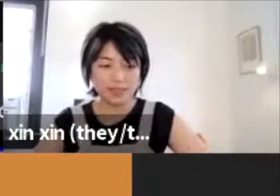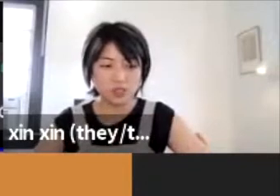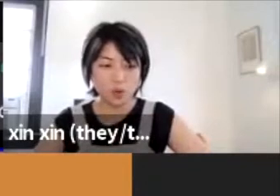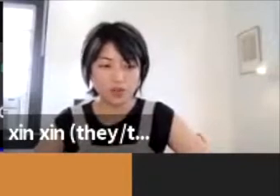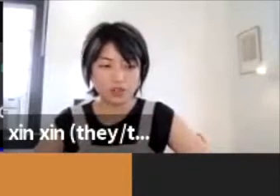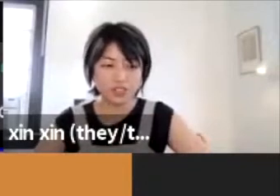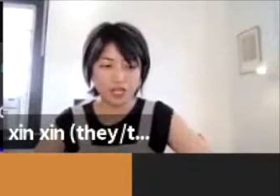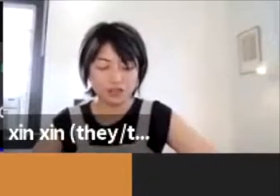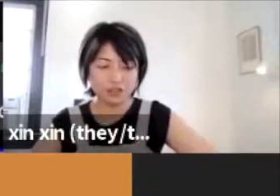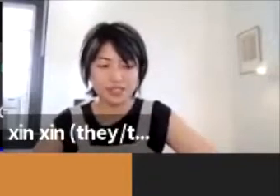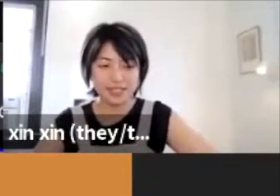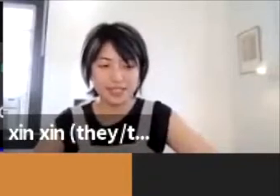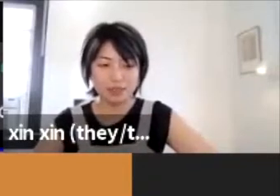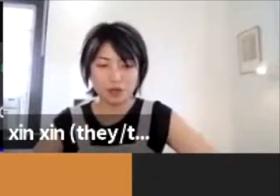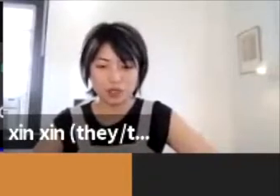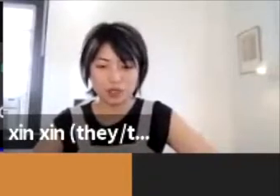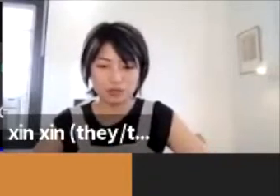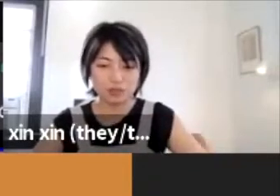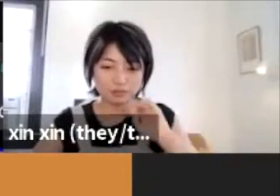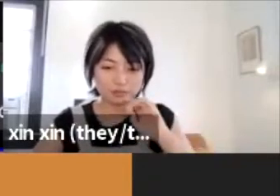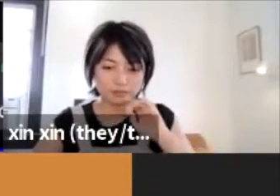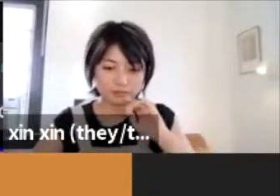like 6 squares under sitting at the park?